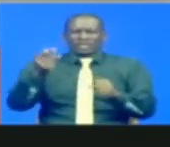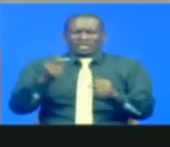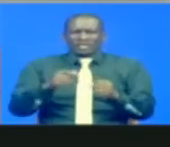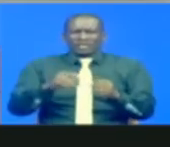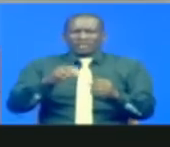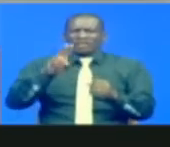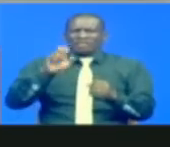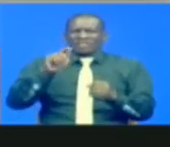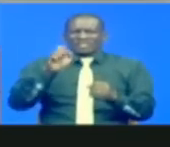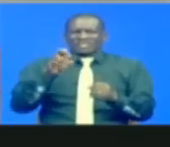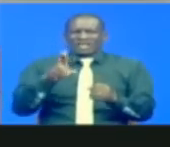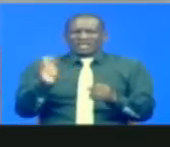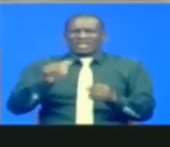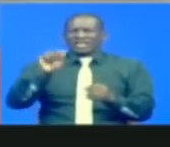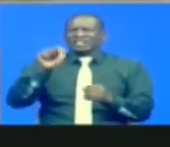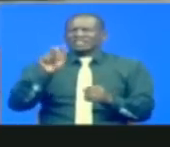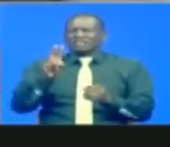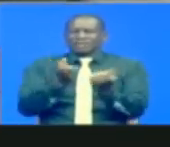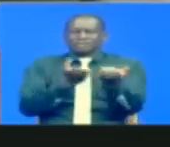NTV Business, Nairobi.